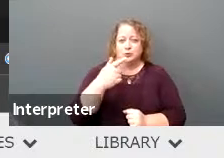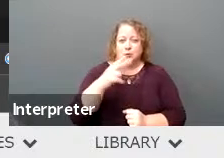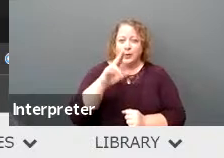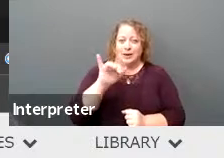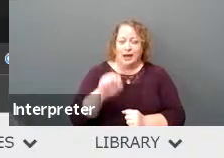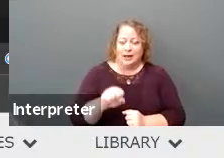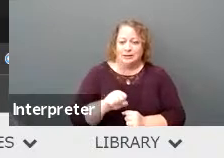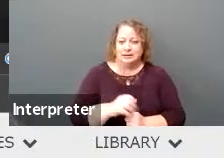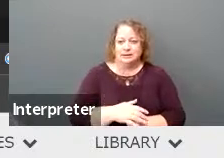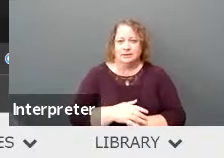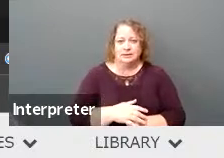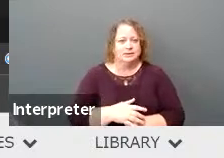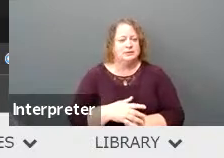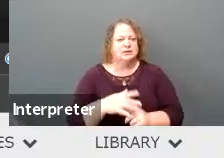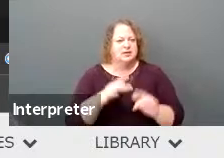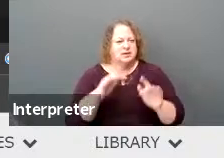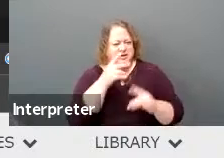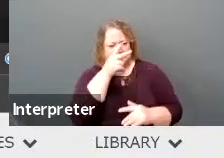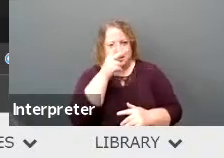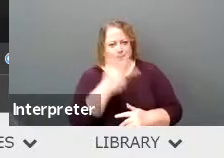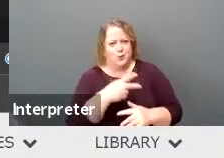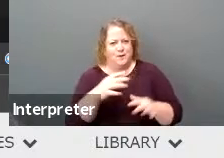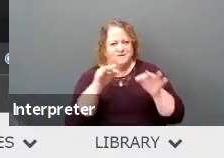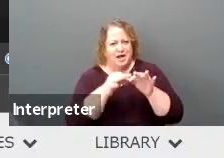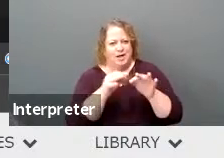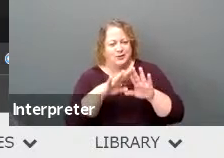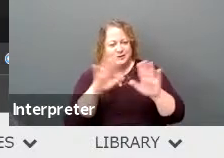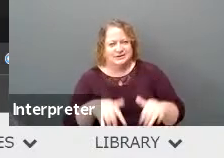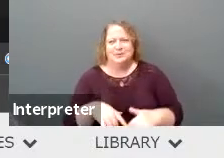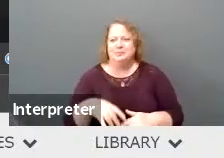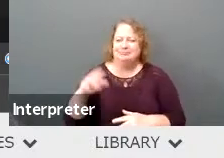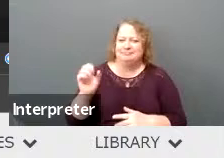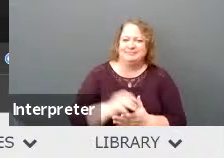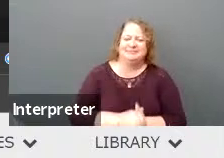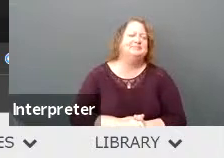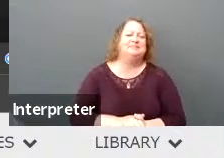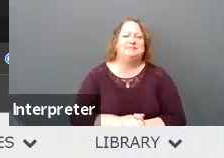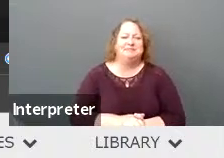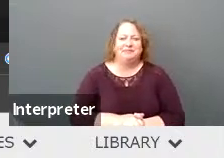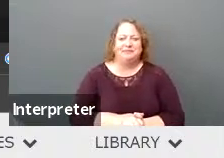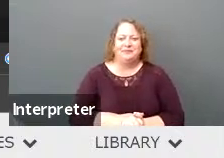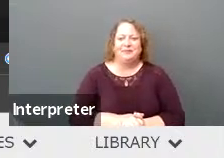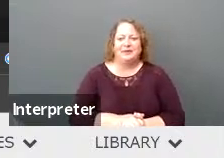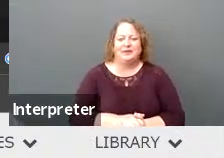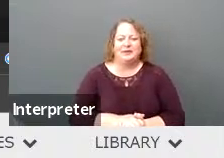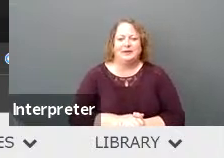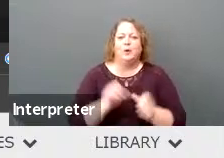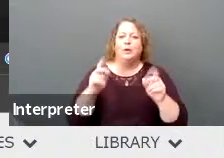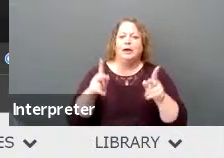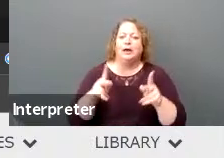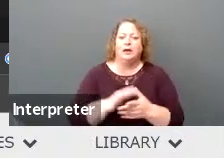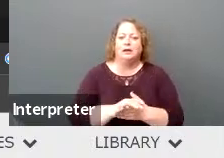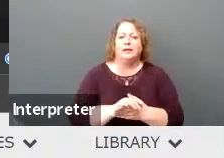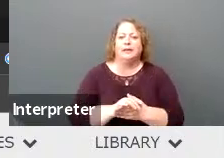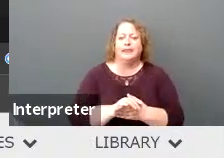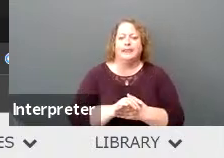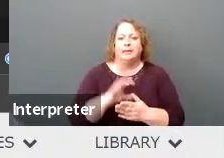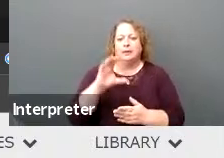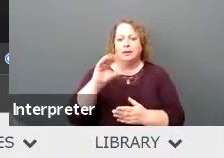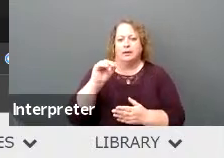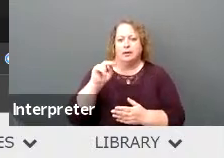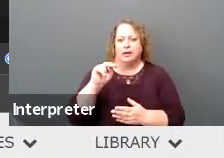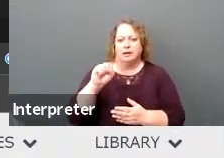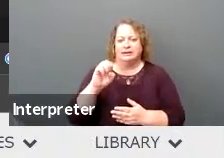yeah. And core y'all. value system. That's right. Okay. Consensual items